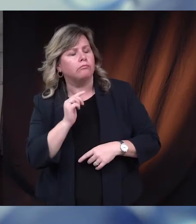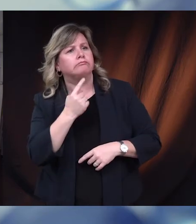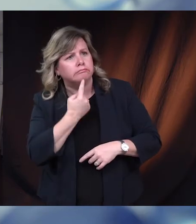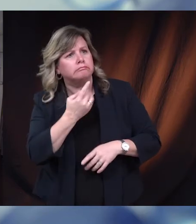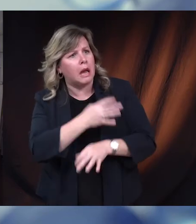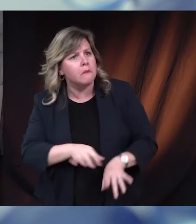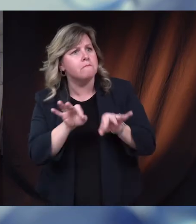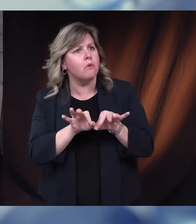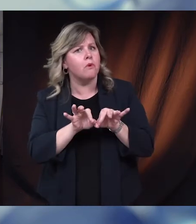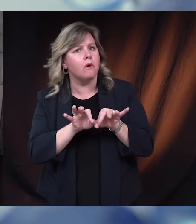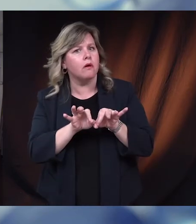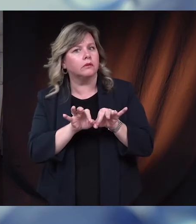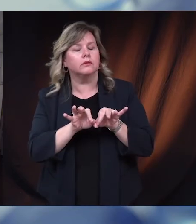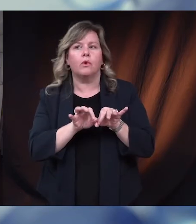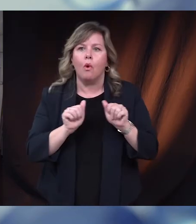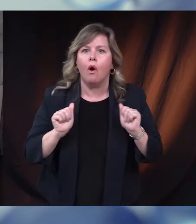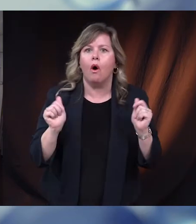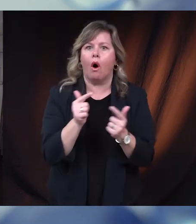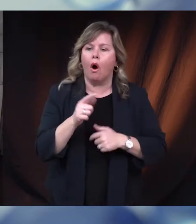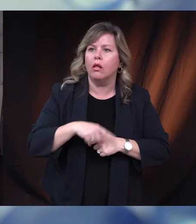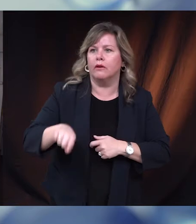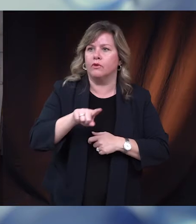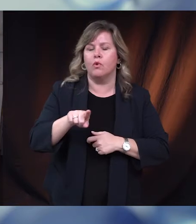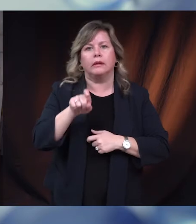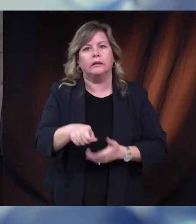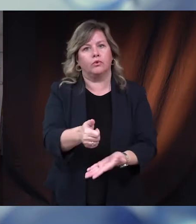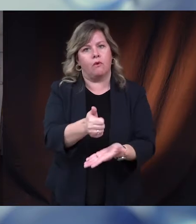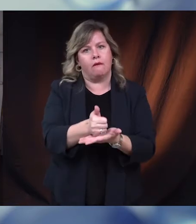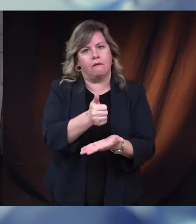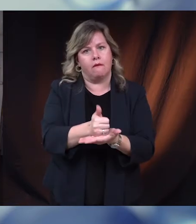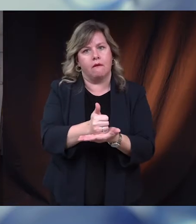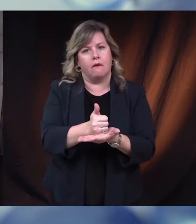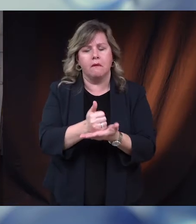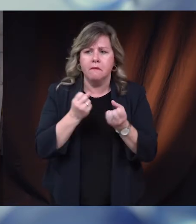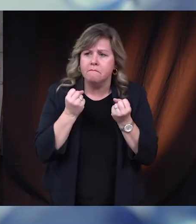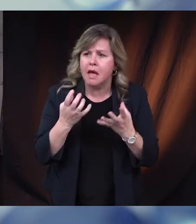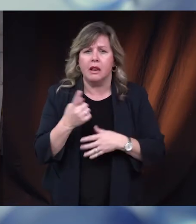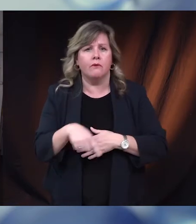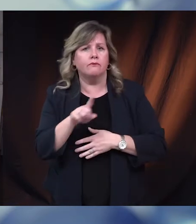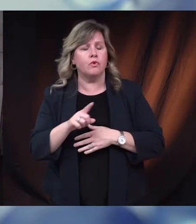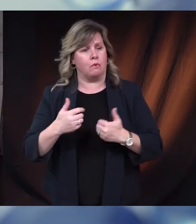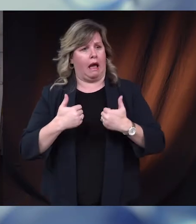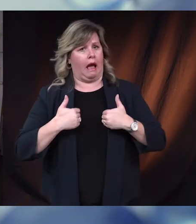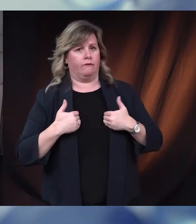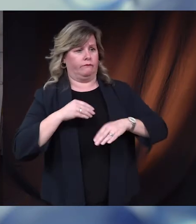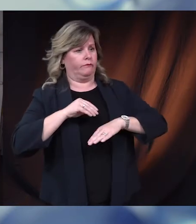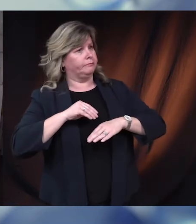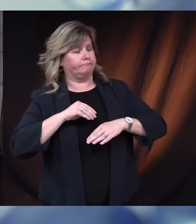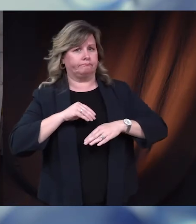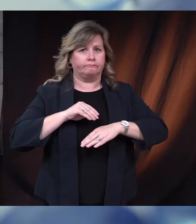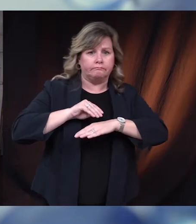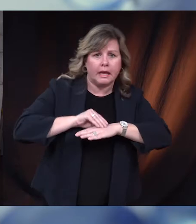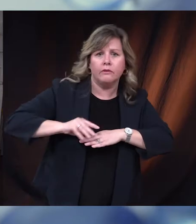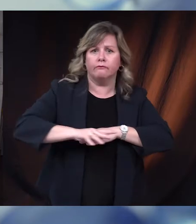issue. And that's where we all need your help. We know that all of you are very influential in this community. You all have people who